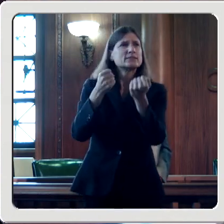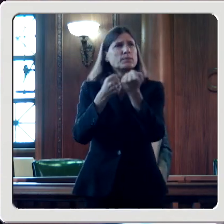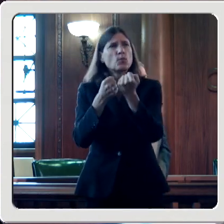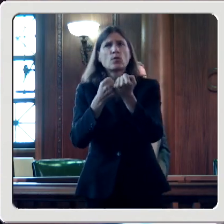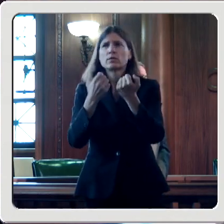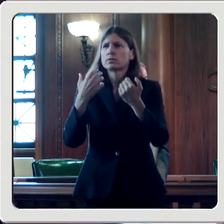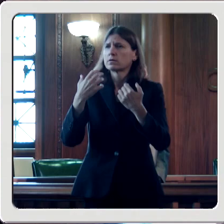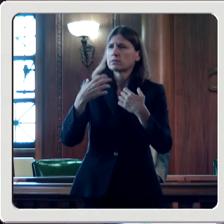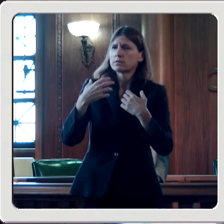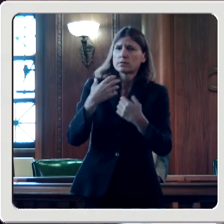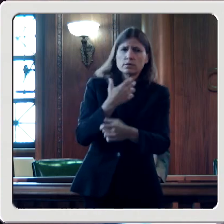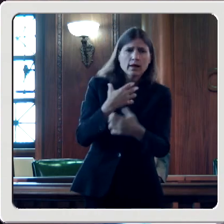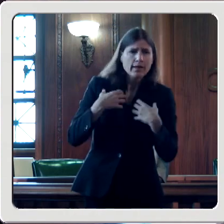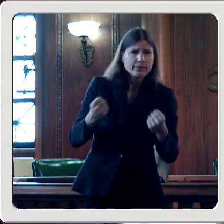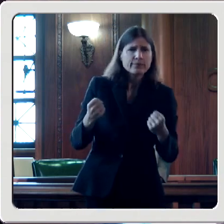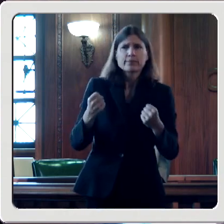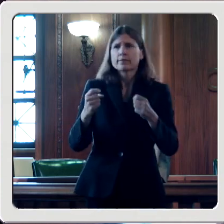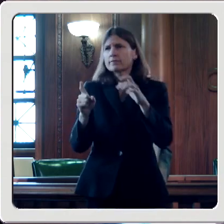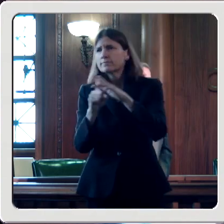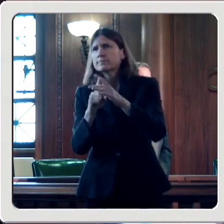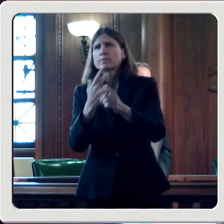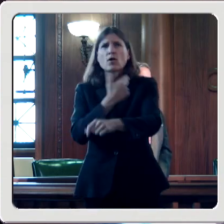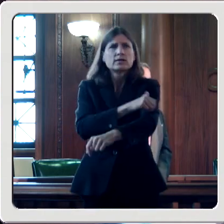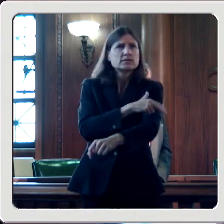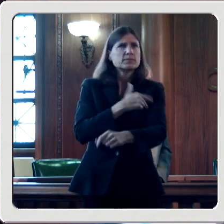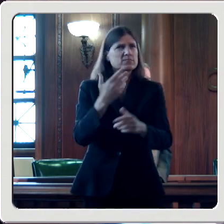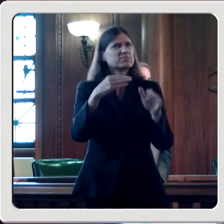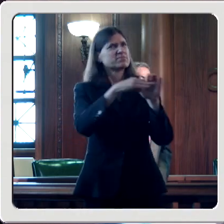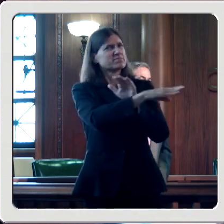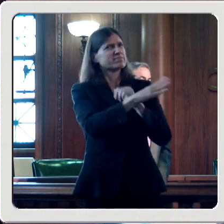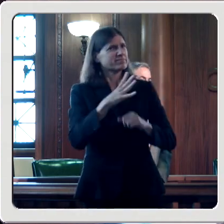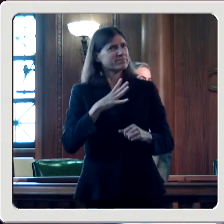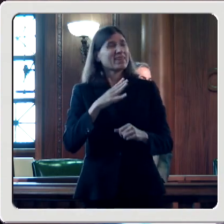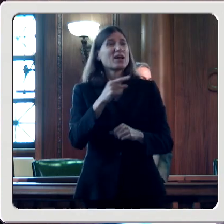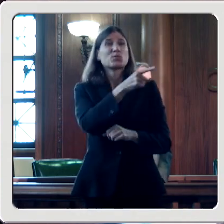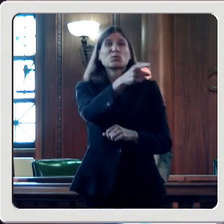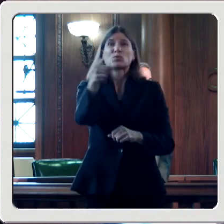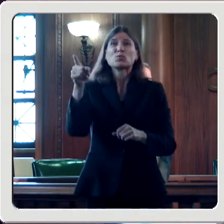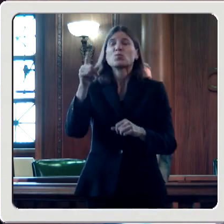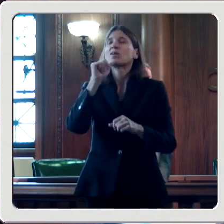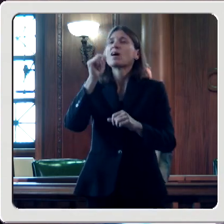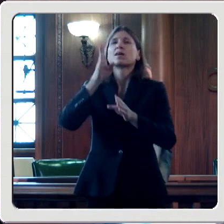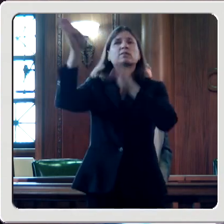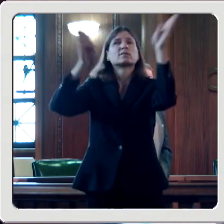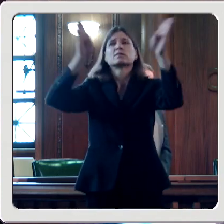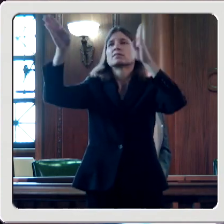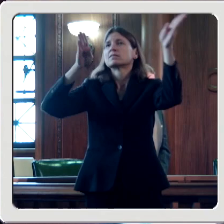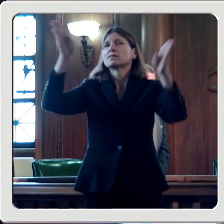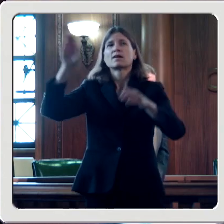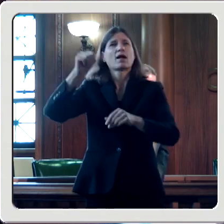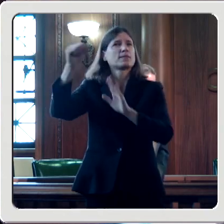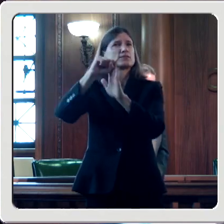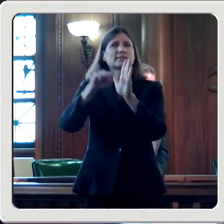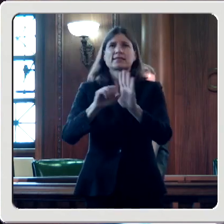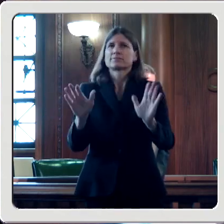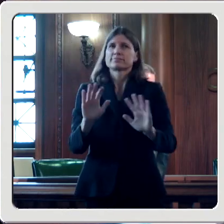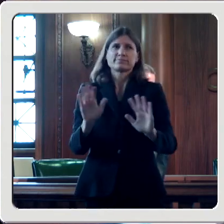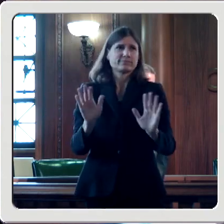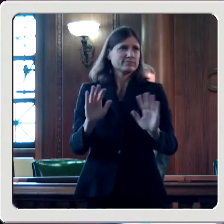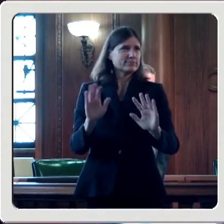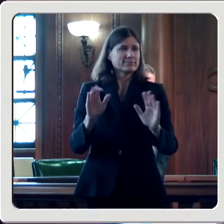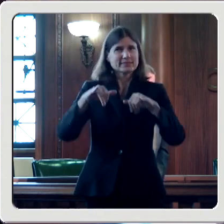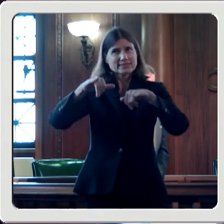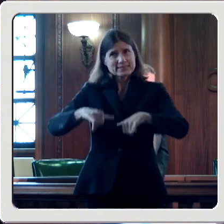physical distancing, to limit your travel, to be cautious about where you go and who you interact with, because